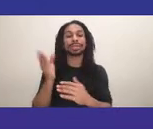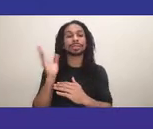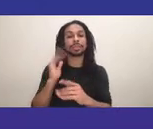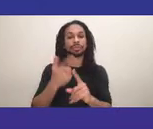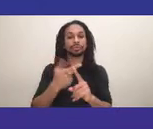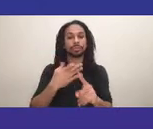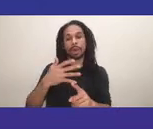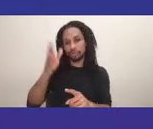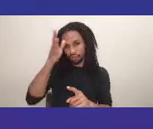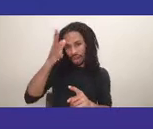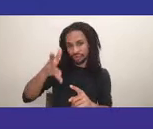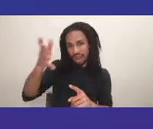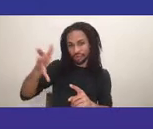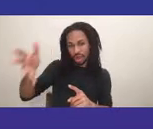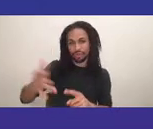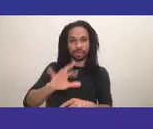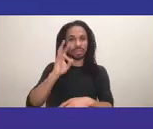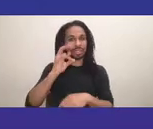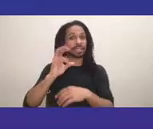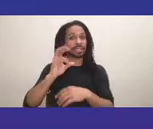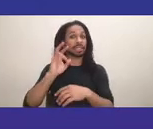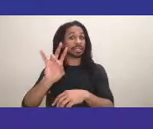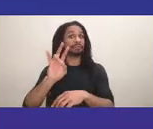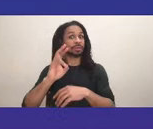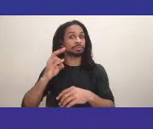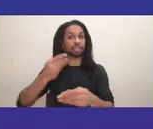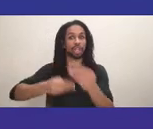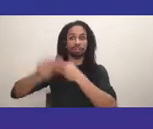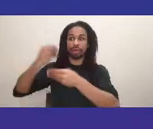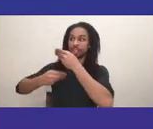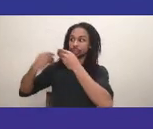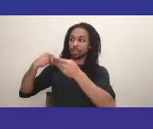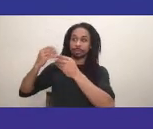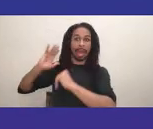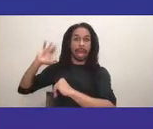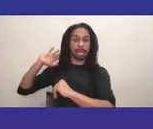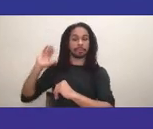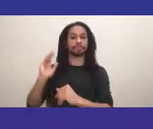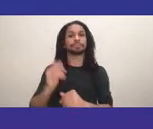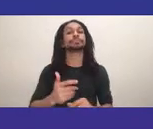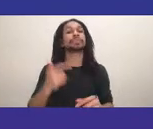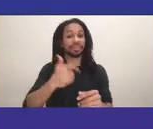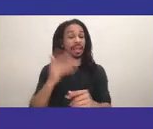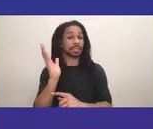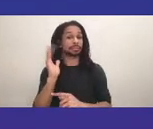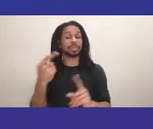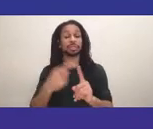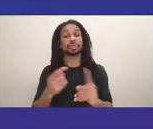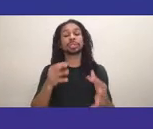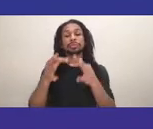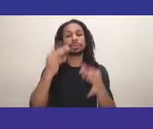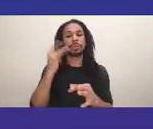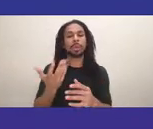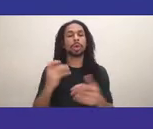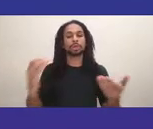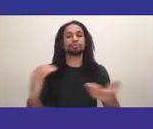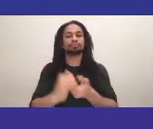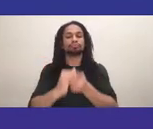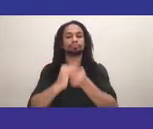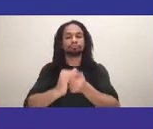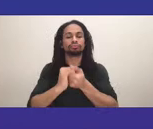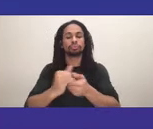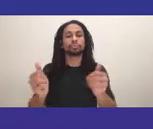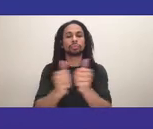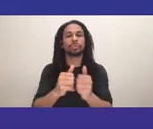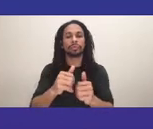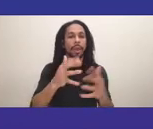back, Chief Whittle. In this speech, he explained why he wanted to make a treaty with the Americans instead of the British,